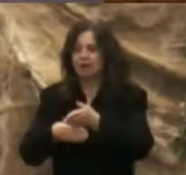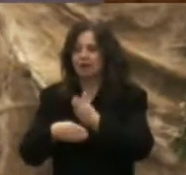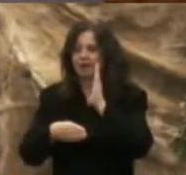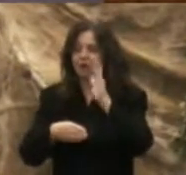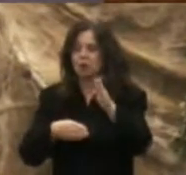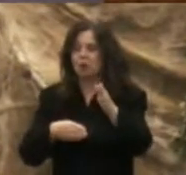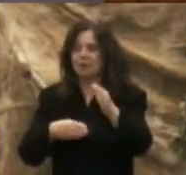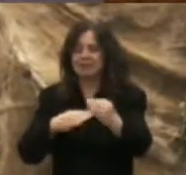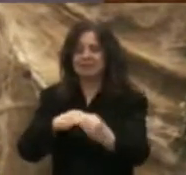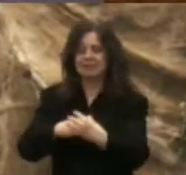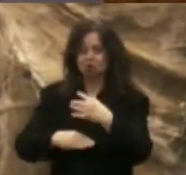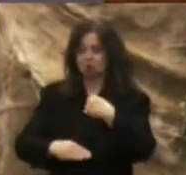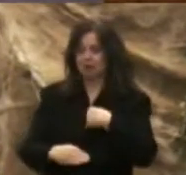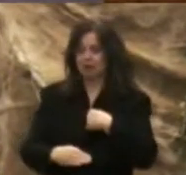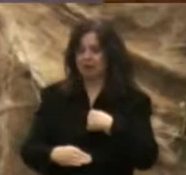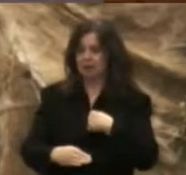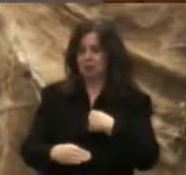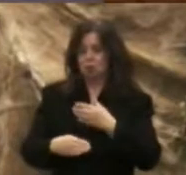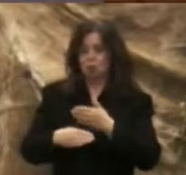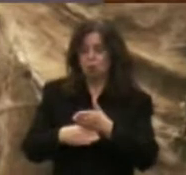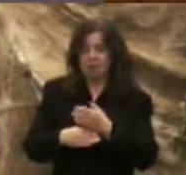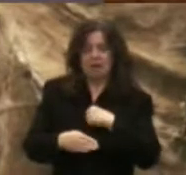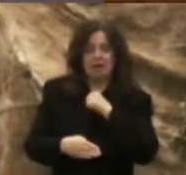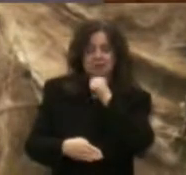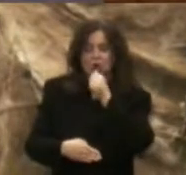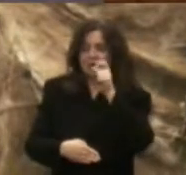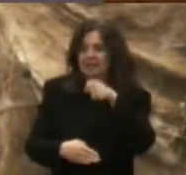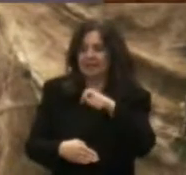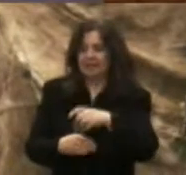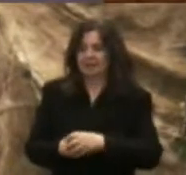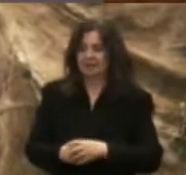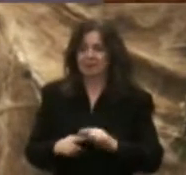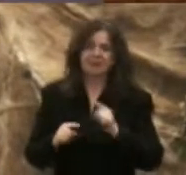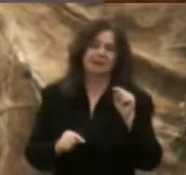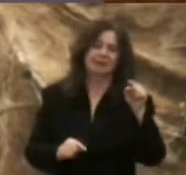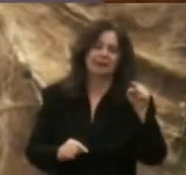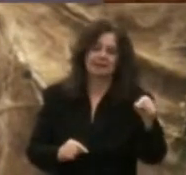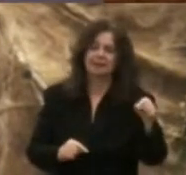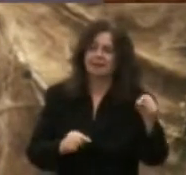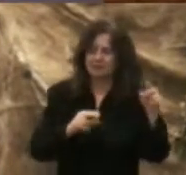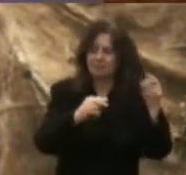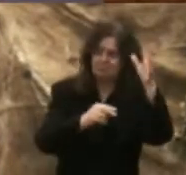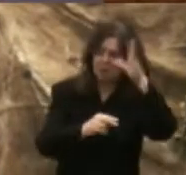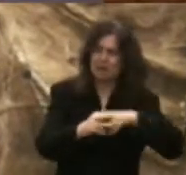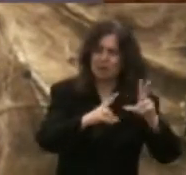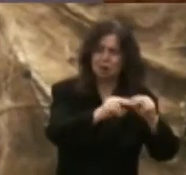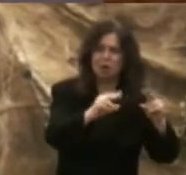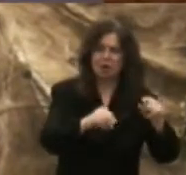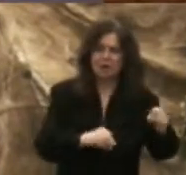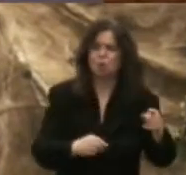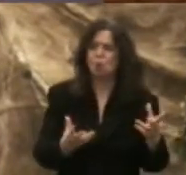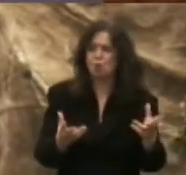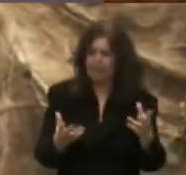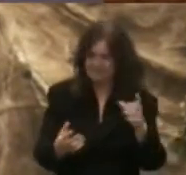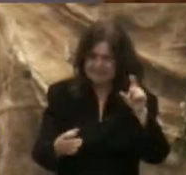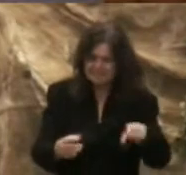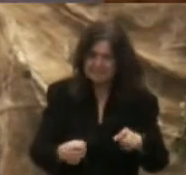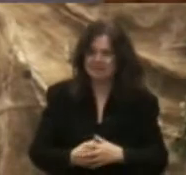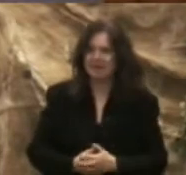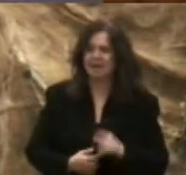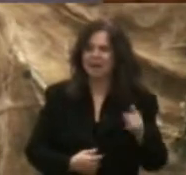Wood that I don't necessarily need, and the carpenter does. I'm sure that carpenter would be thrilled to